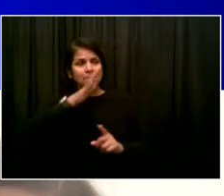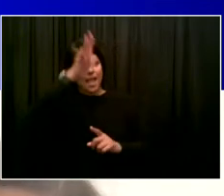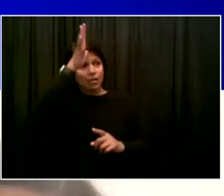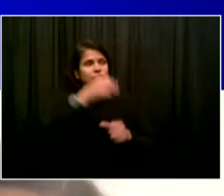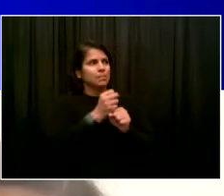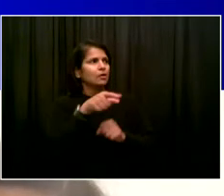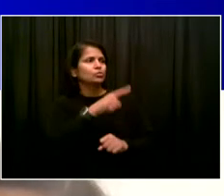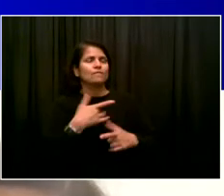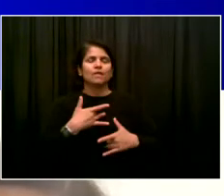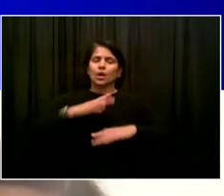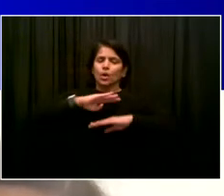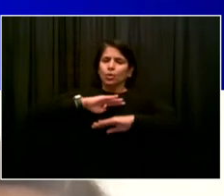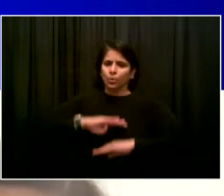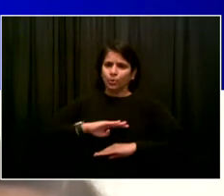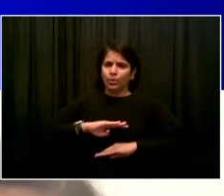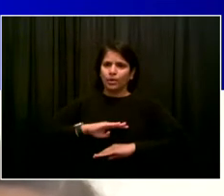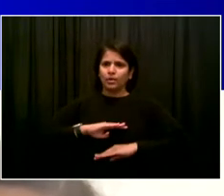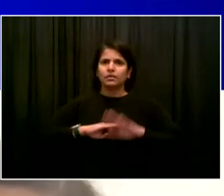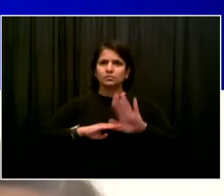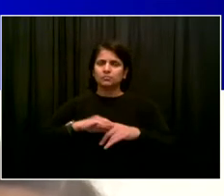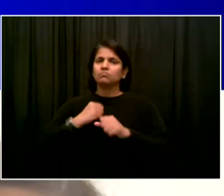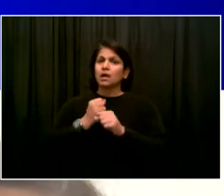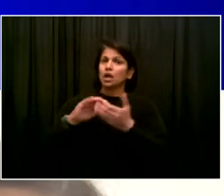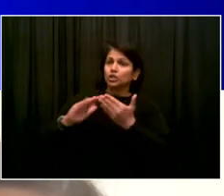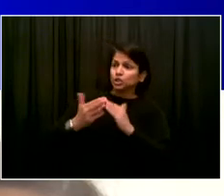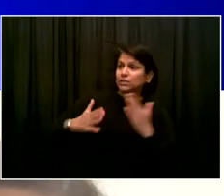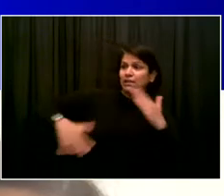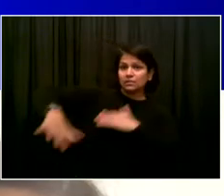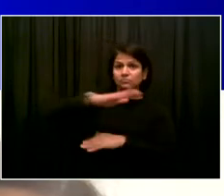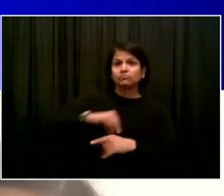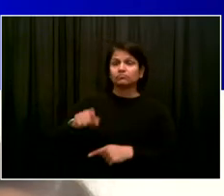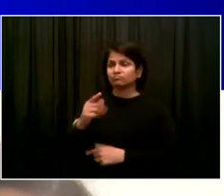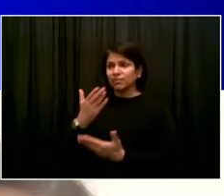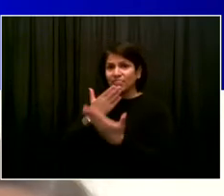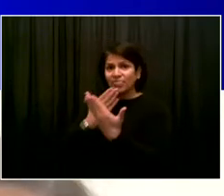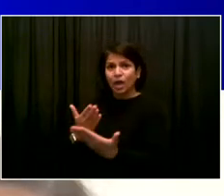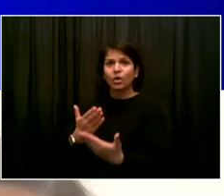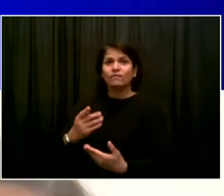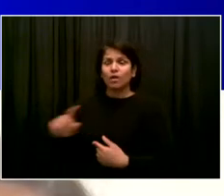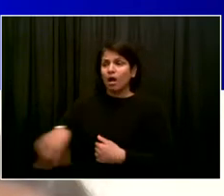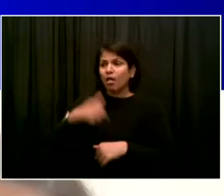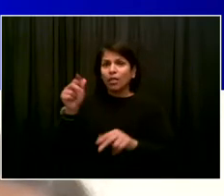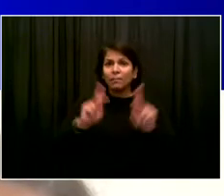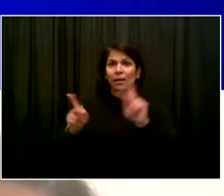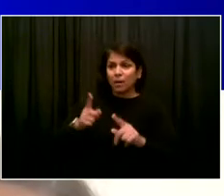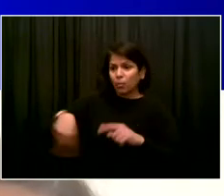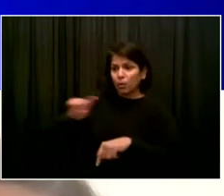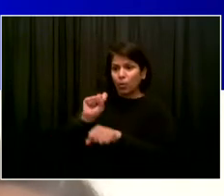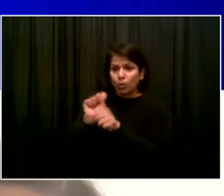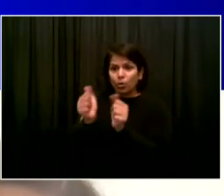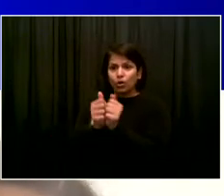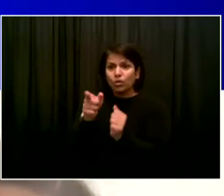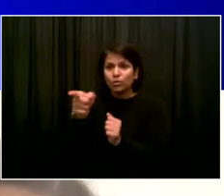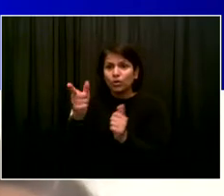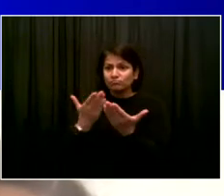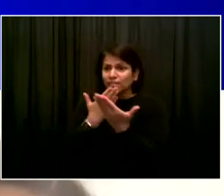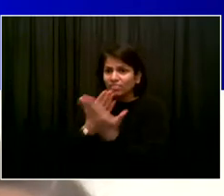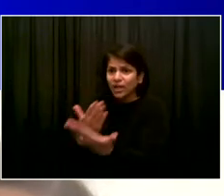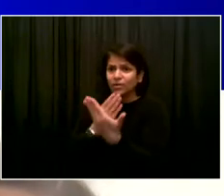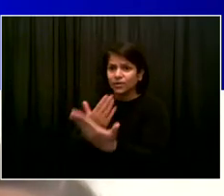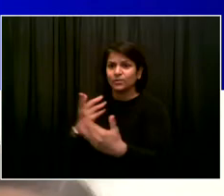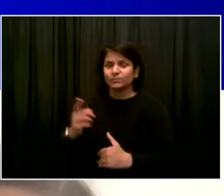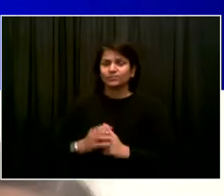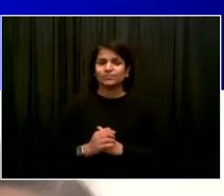to everyone, thank you to you and everyone in Edinburgh for sharing with us today a little reassurance for our parents. Very much appreciated,